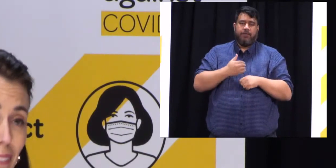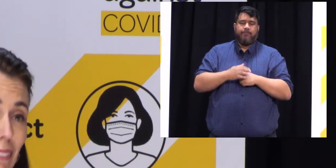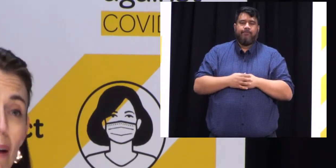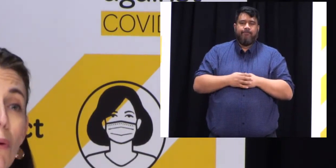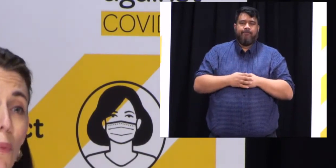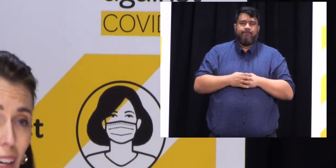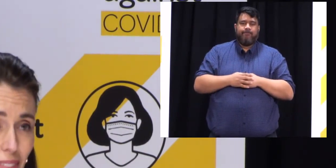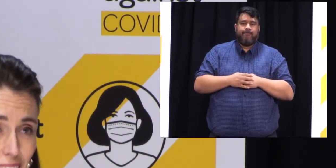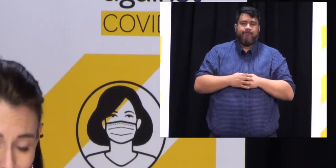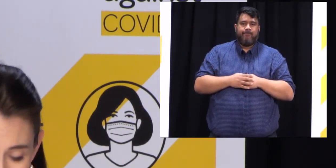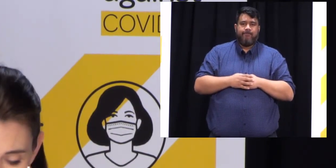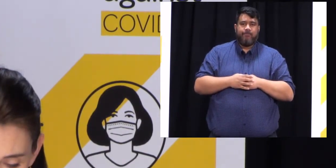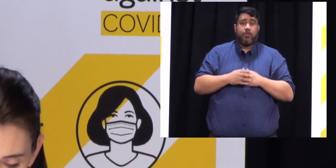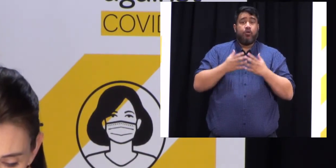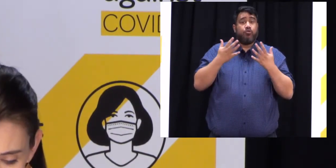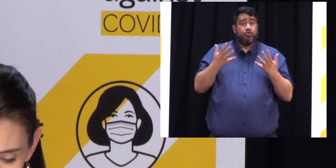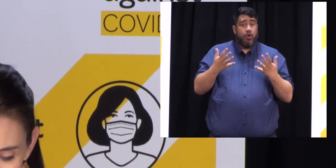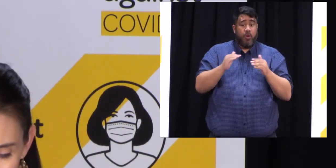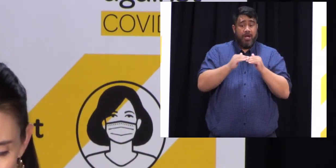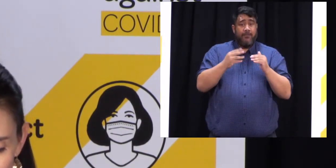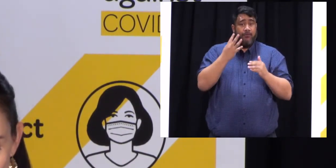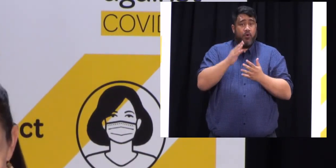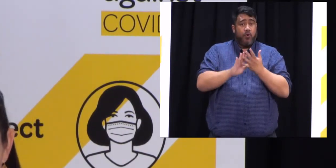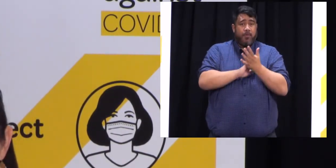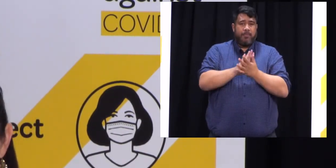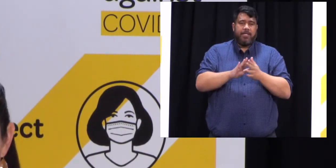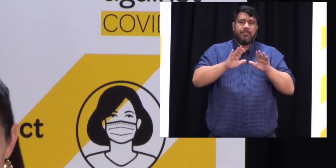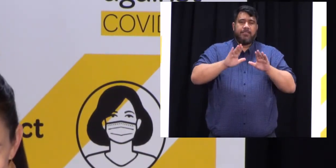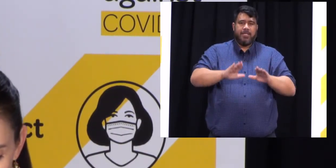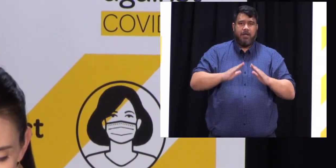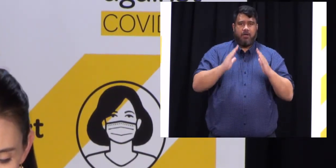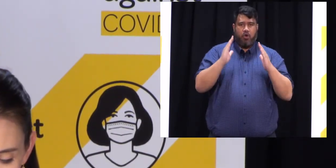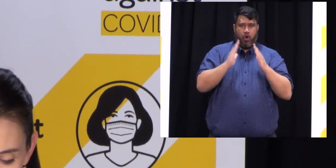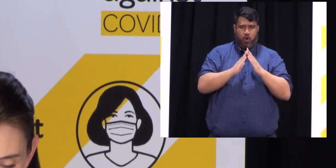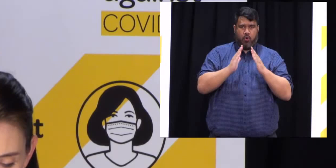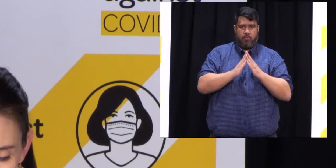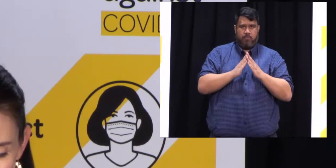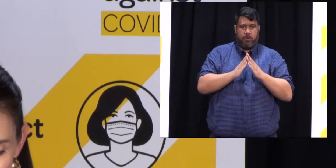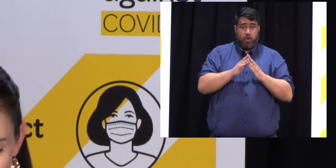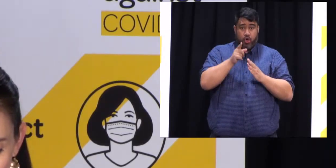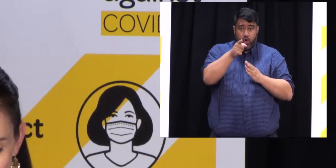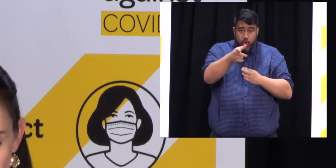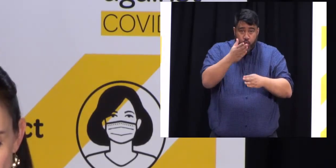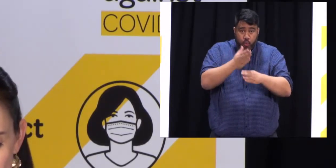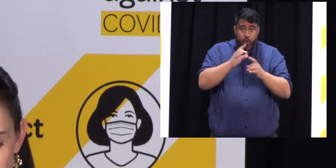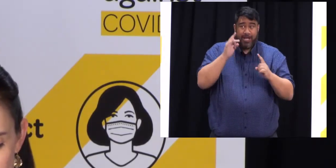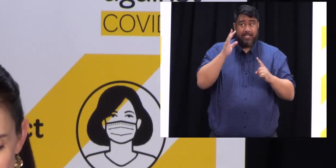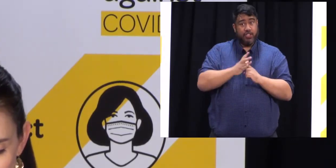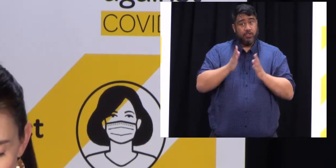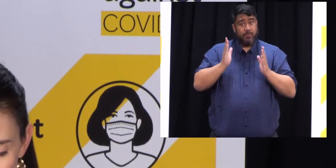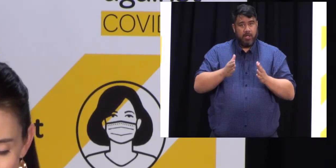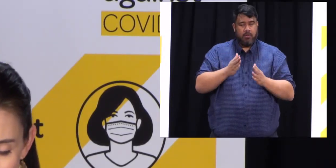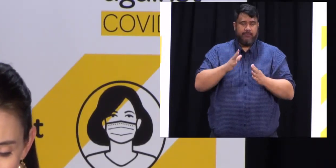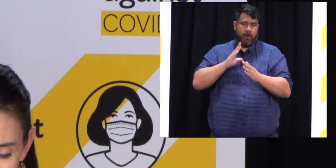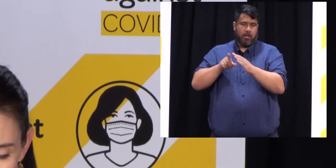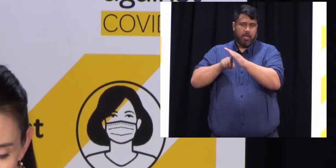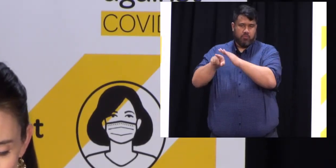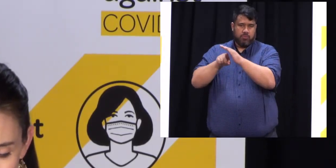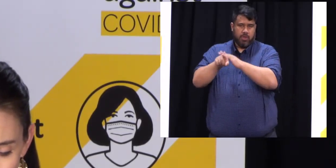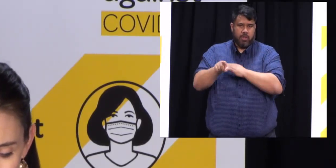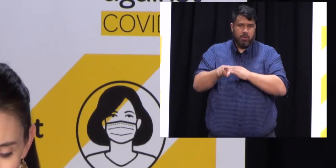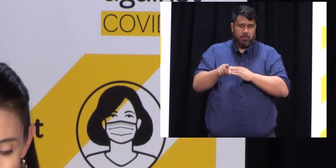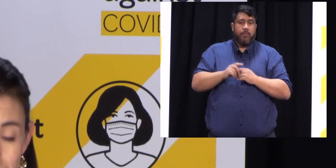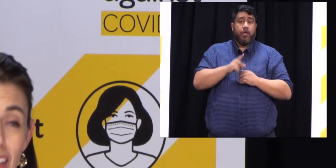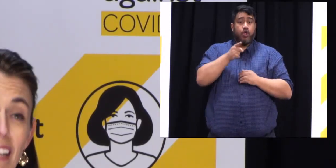4. Number 1, stay at home. If you're not an essential worker, you should only be leaving your house for the essentials and some fresh